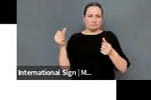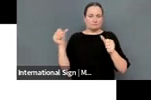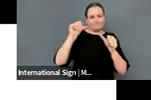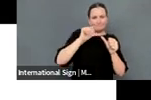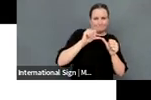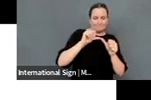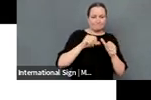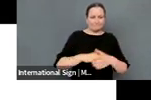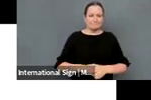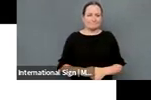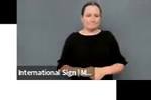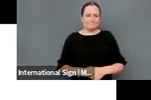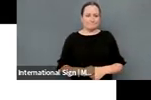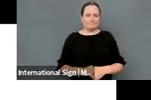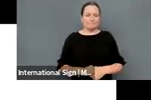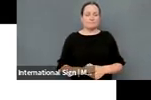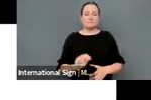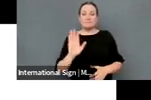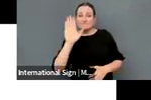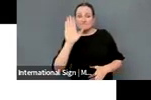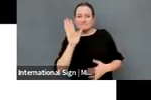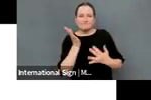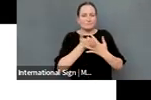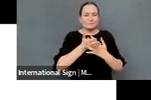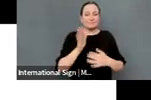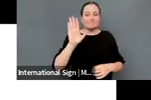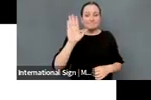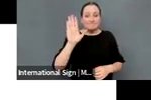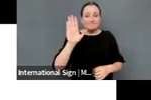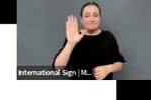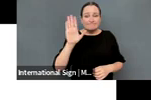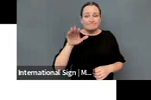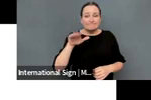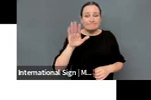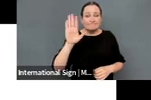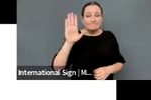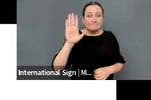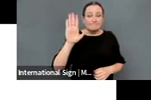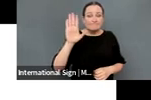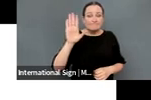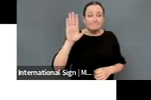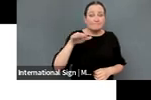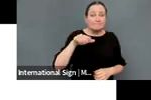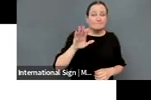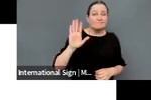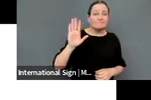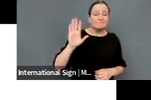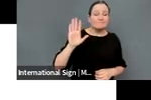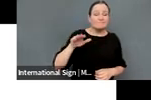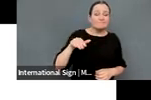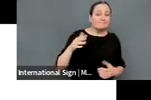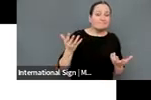Miss Phuong, However, Miss Phuong, can you hear? However, there is still